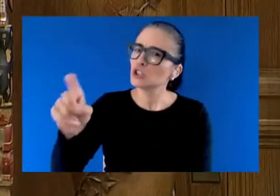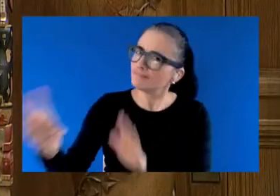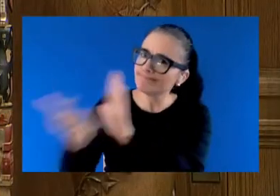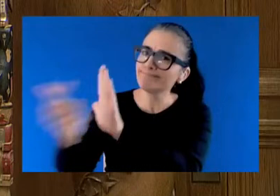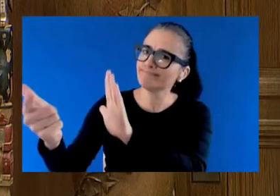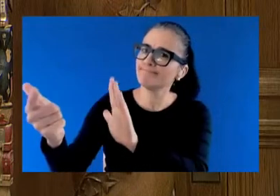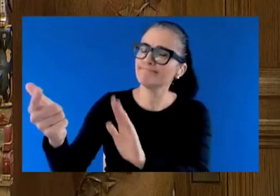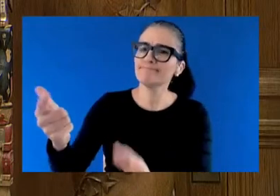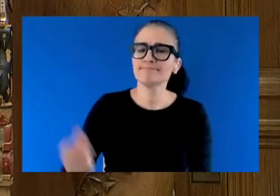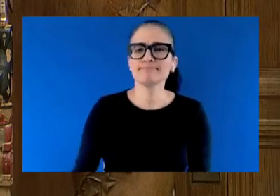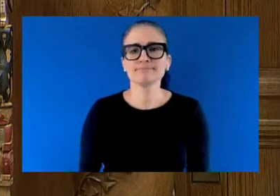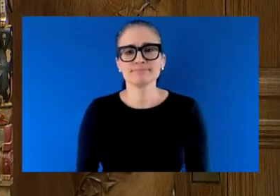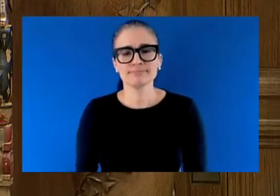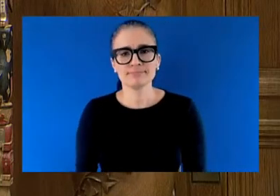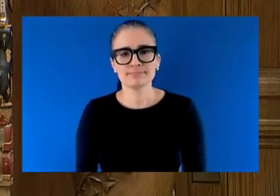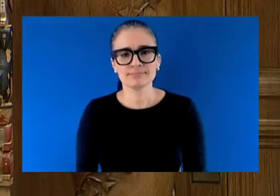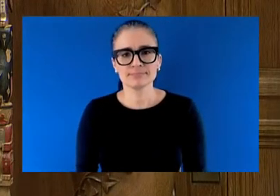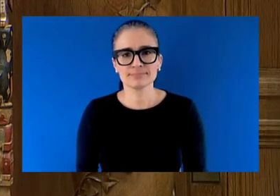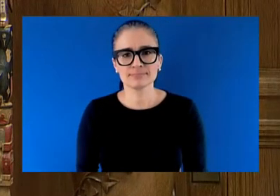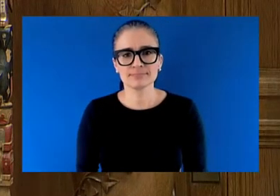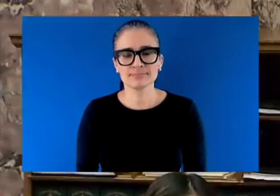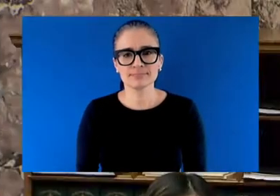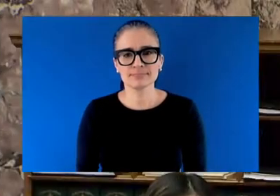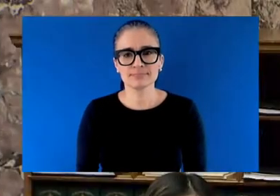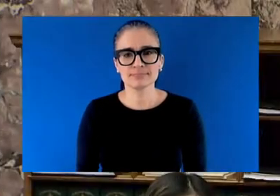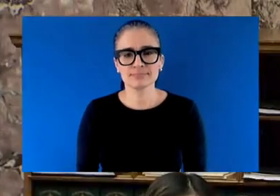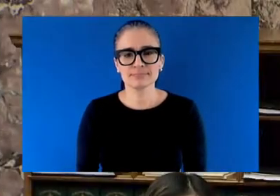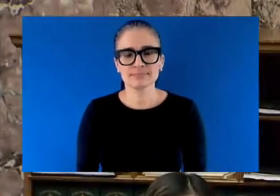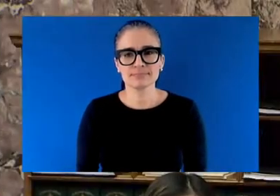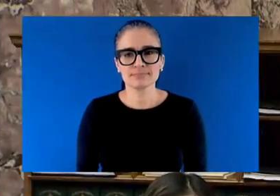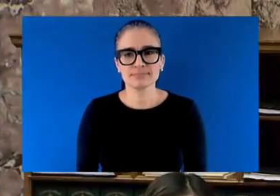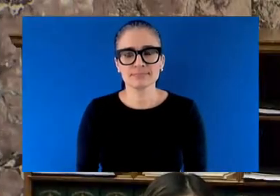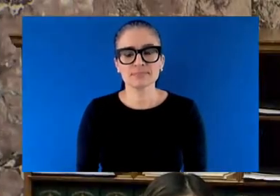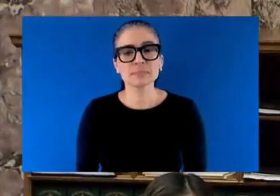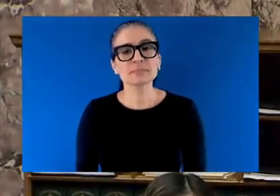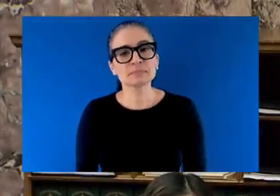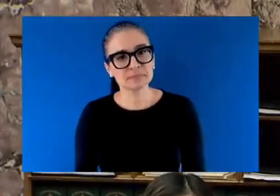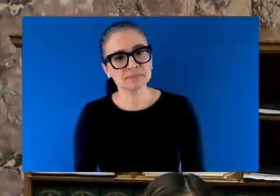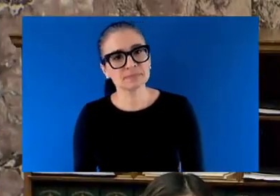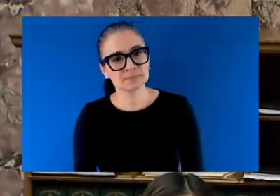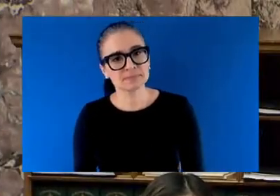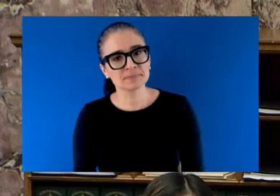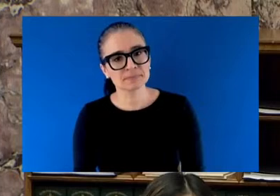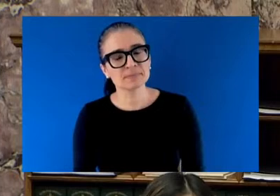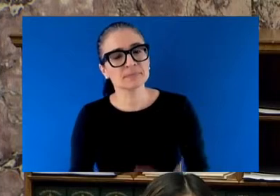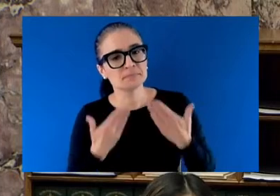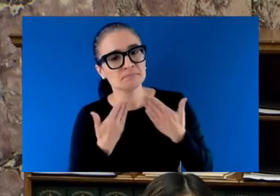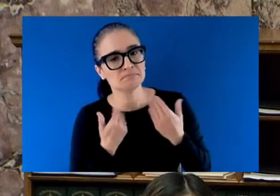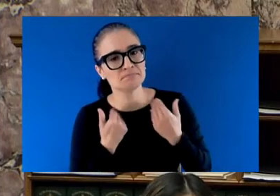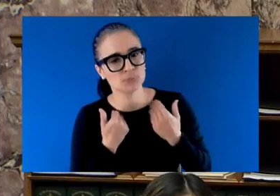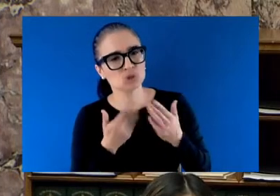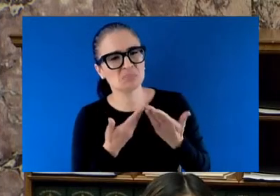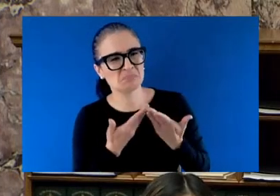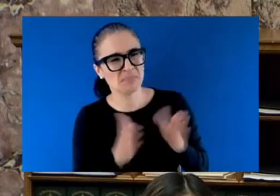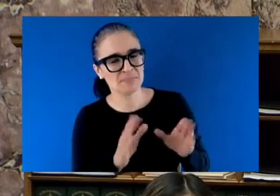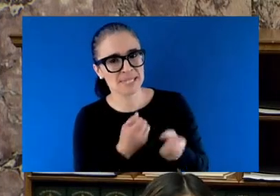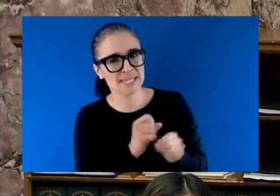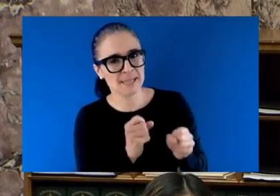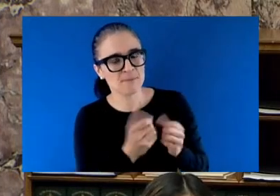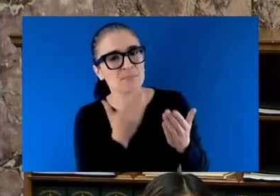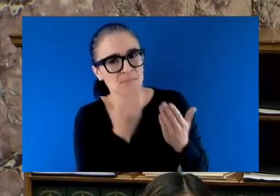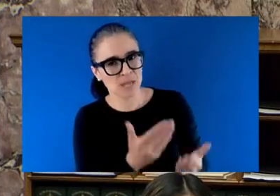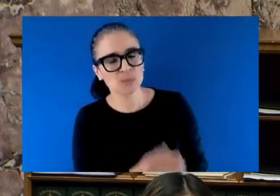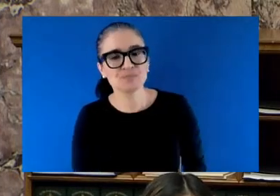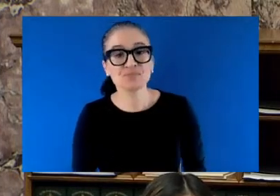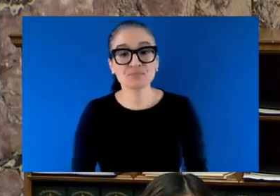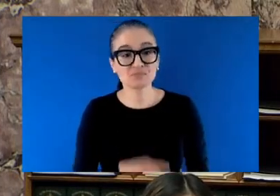Minister of Public Safety and Solicitor General. Thank you, Honourable Speaker. The only feigned outrage, Honourable Speaker, is the new normal from the other side